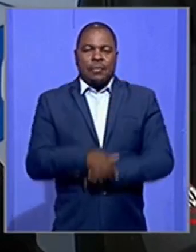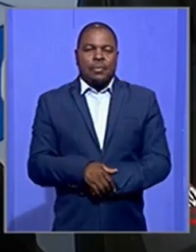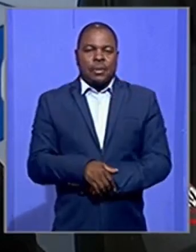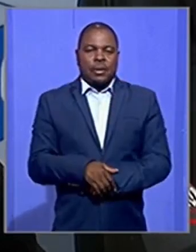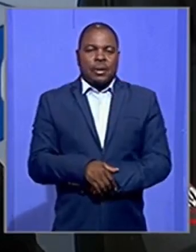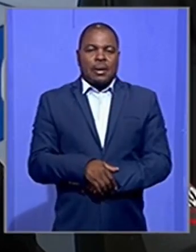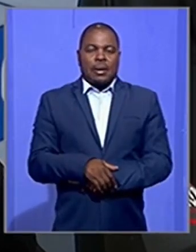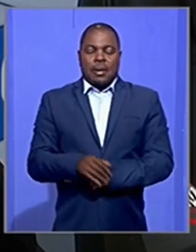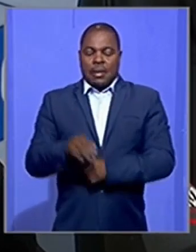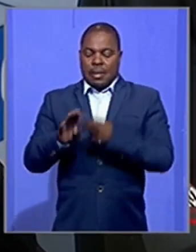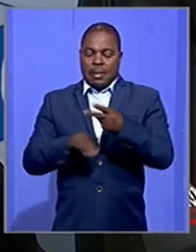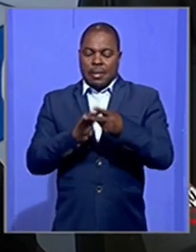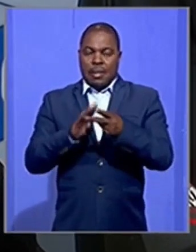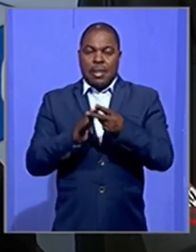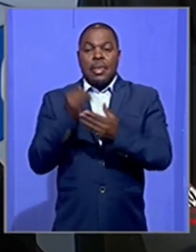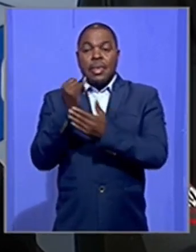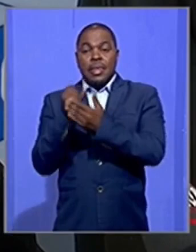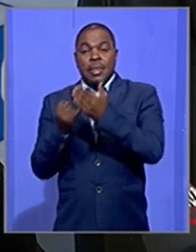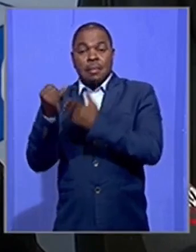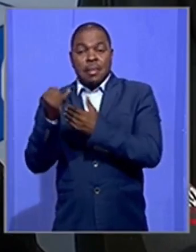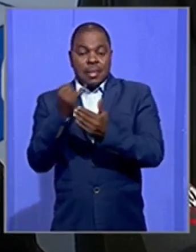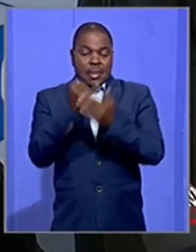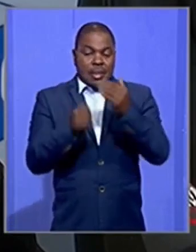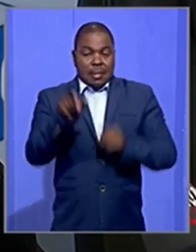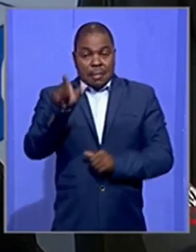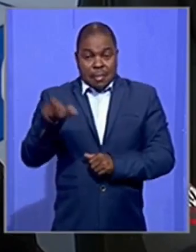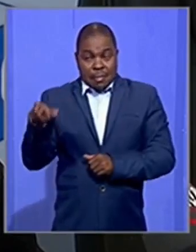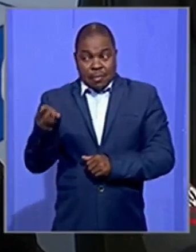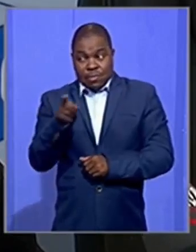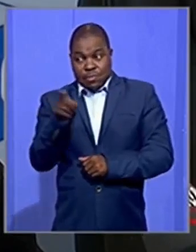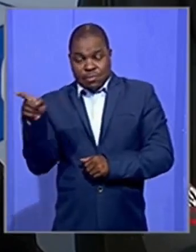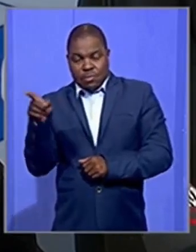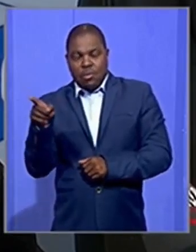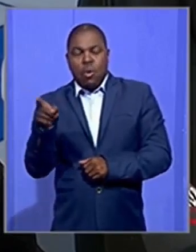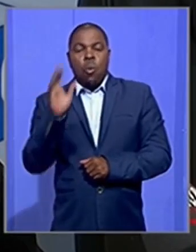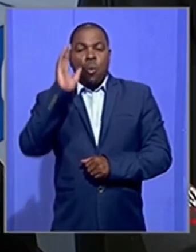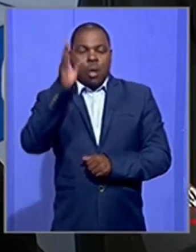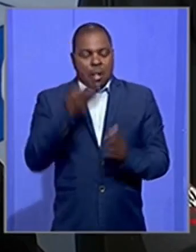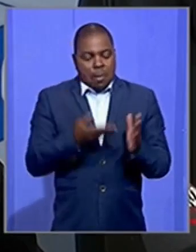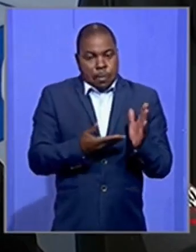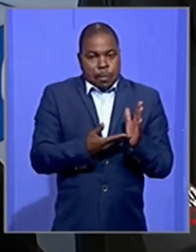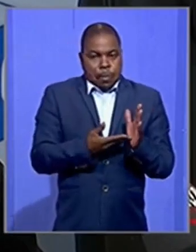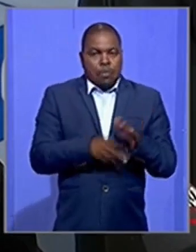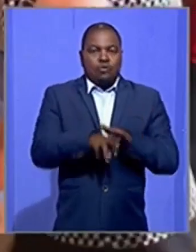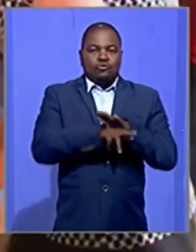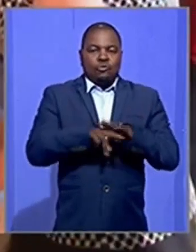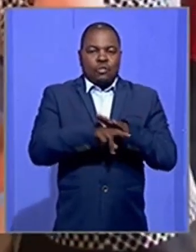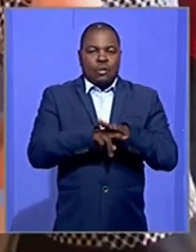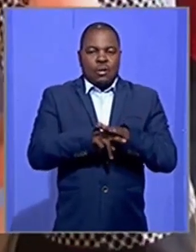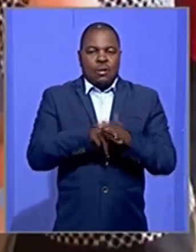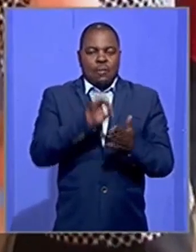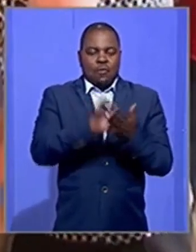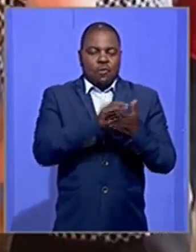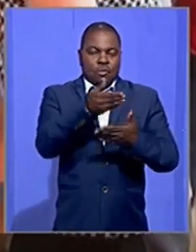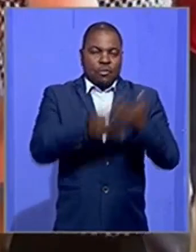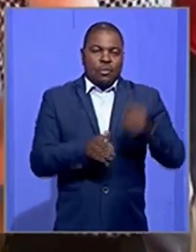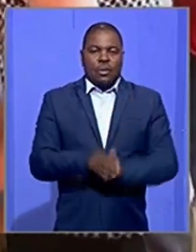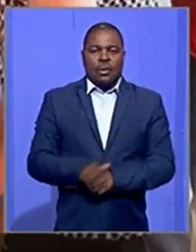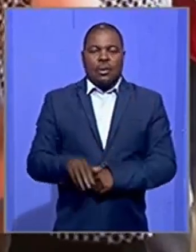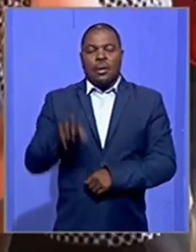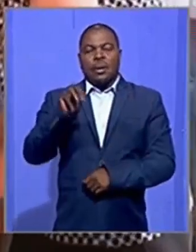Independent candidates are going to be appearing on that regional ballot. Mamabolo o rile go